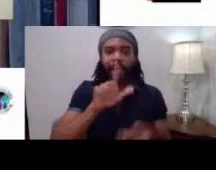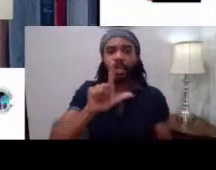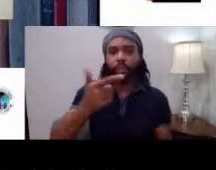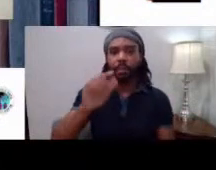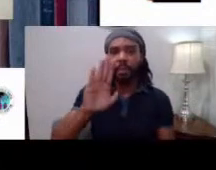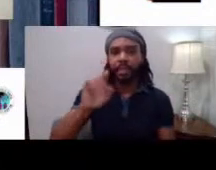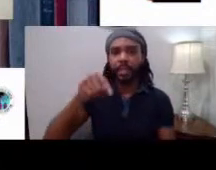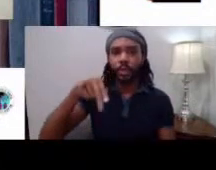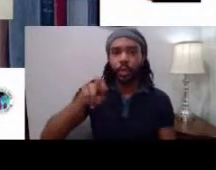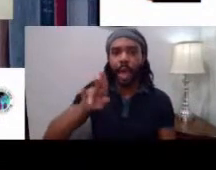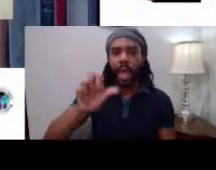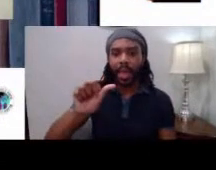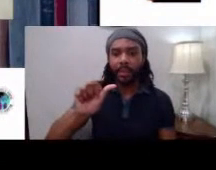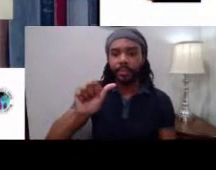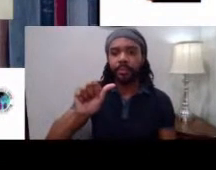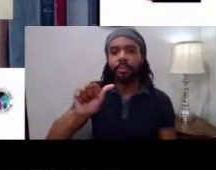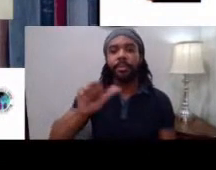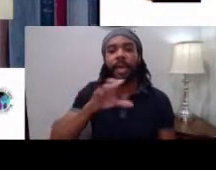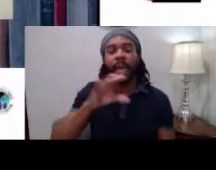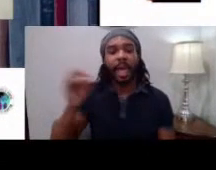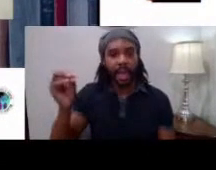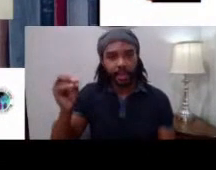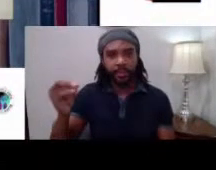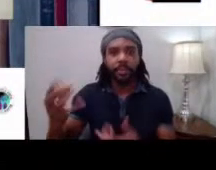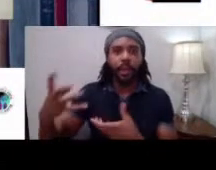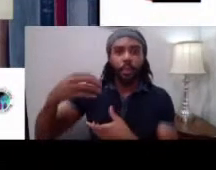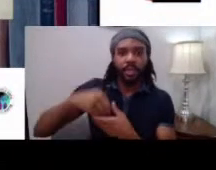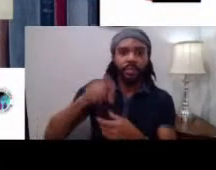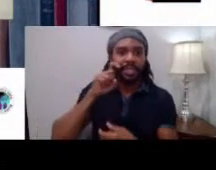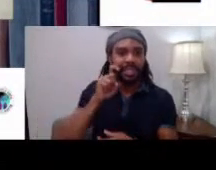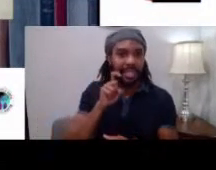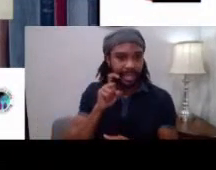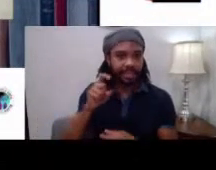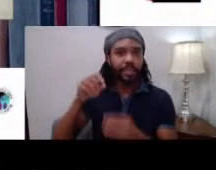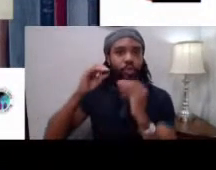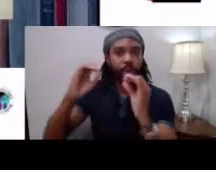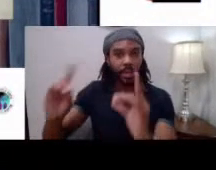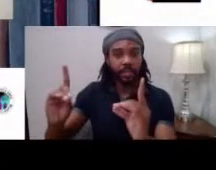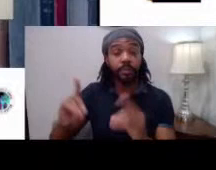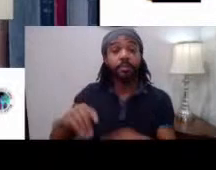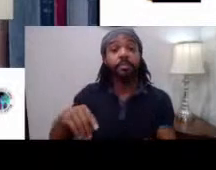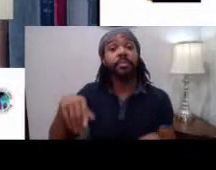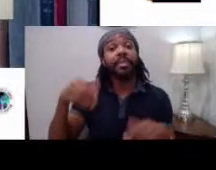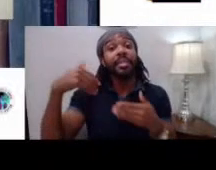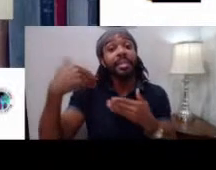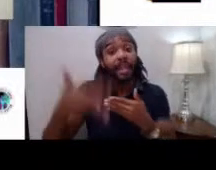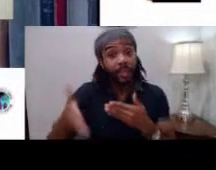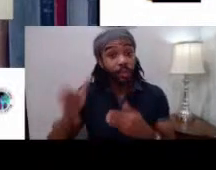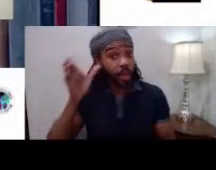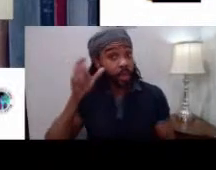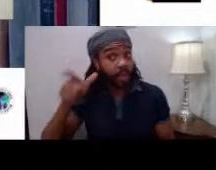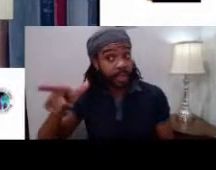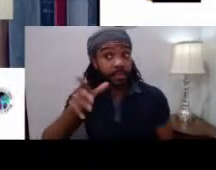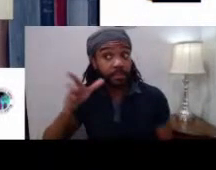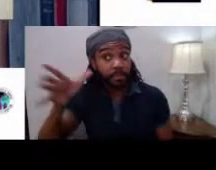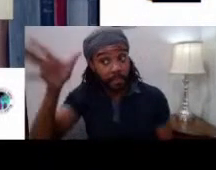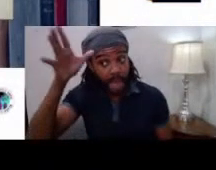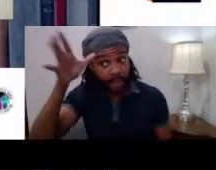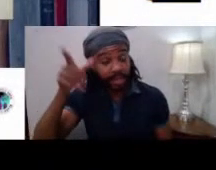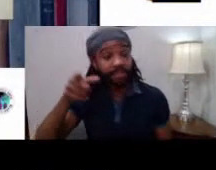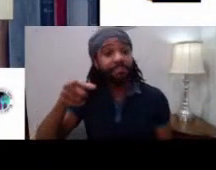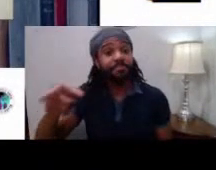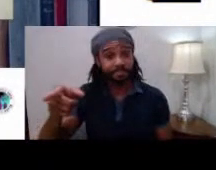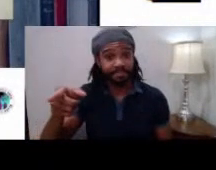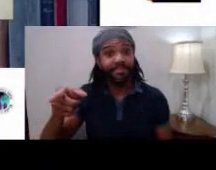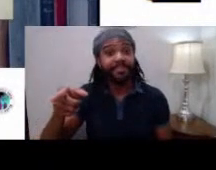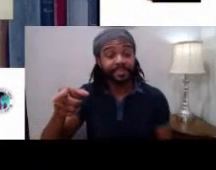as attacks on comprehensive sex education. Next, we'll hear from a parent, Lisette Trujillo, and as well